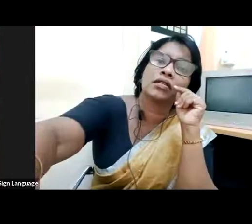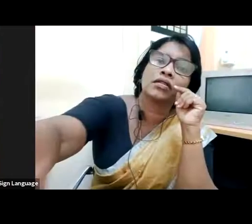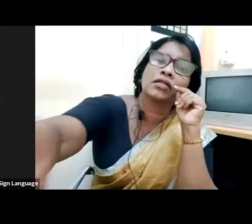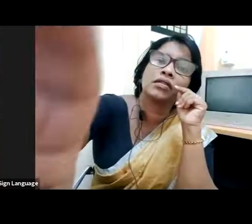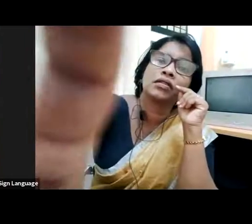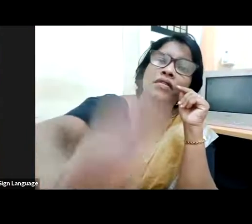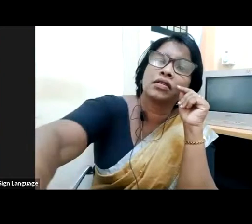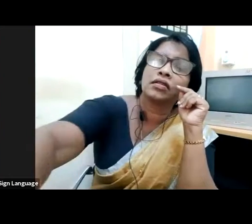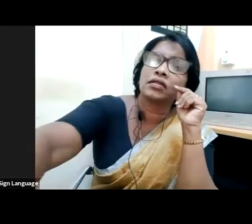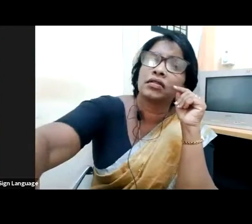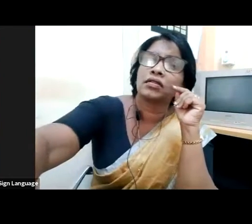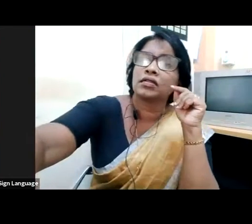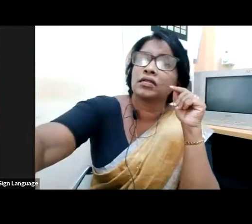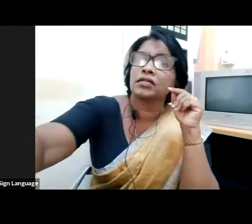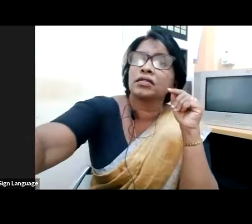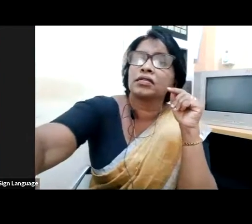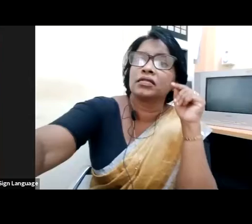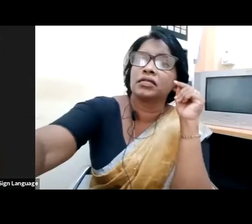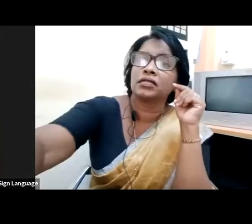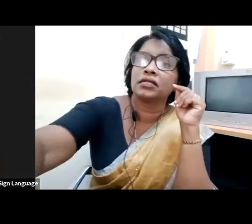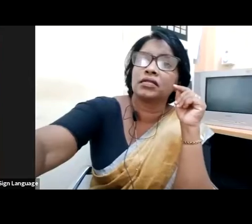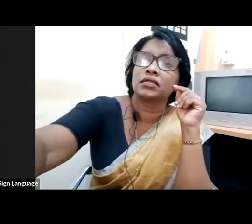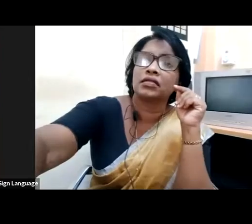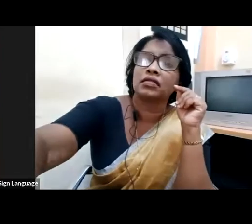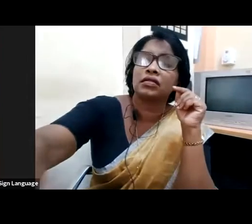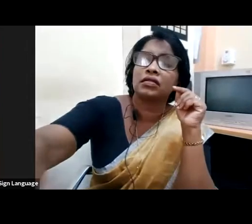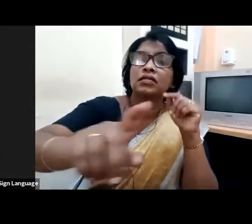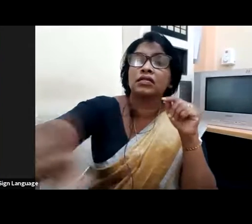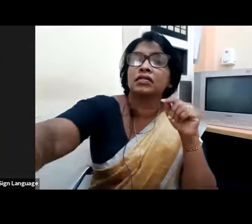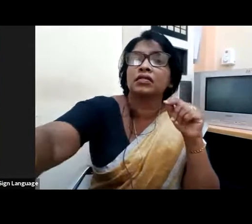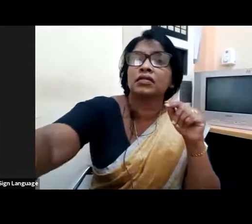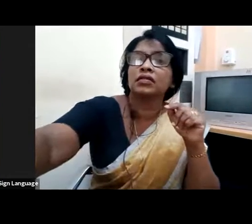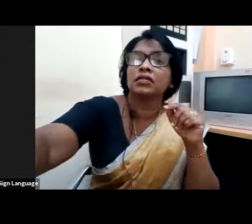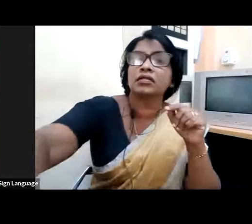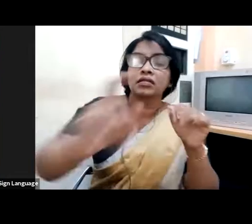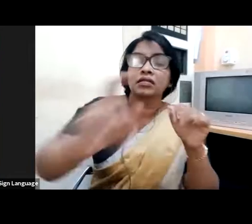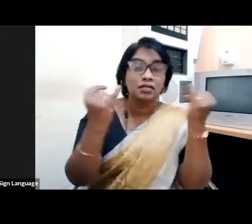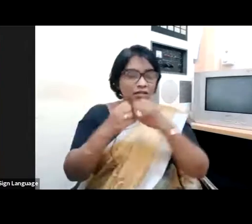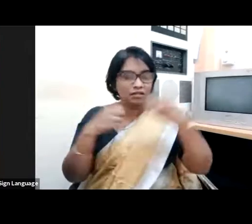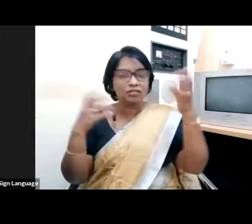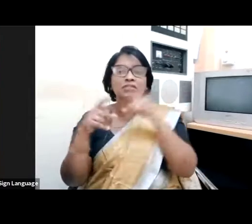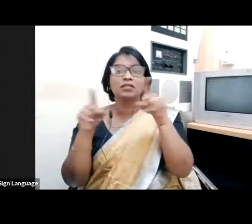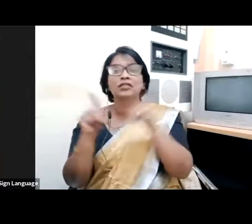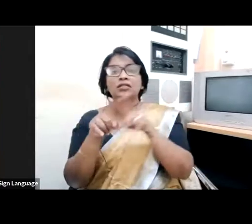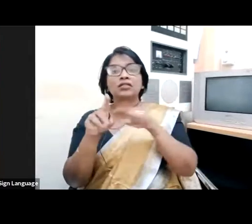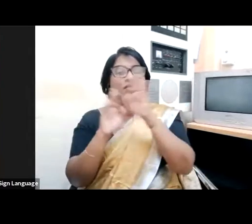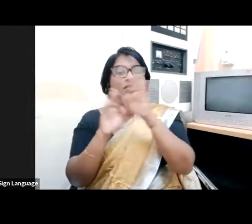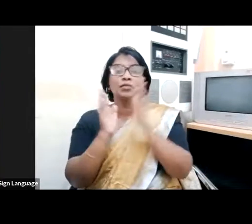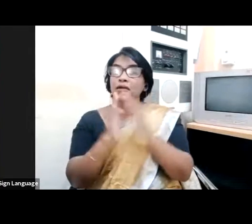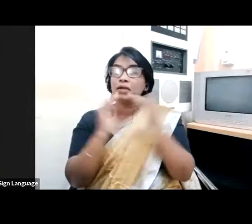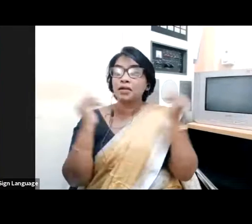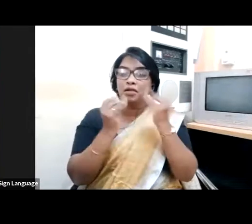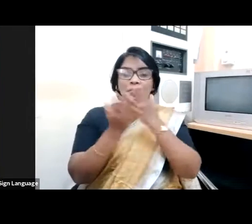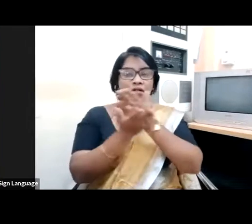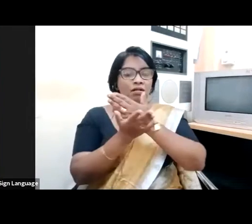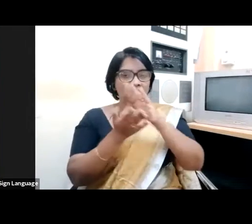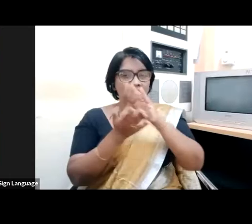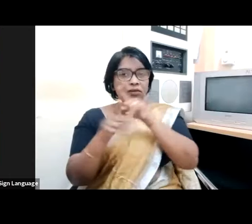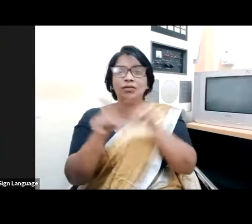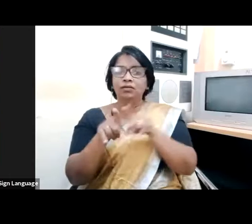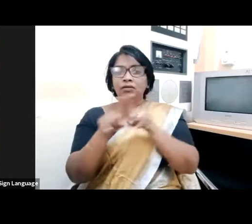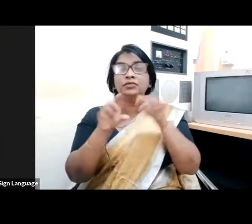pollution. Because if you remain as part of the pollution, then you are directly responsible